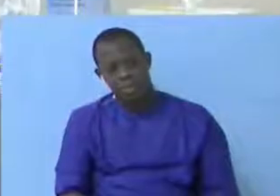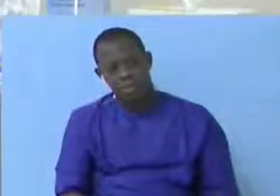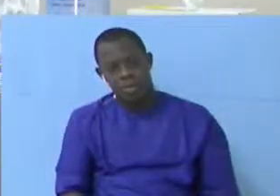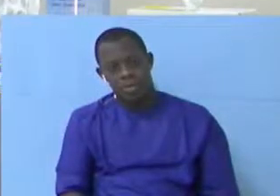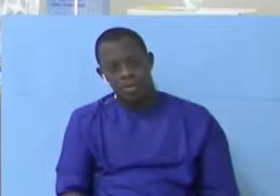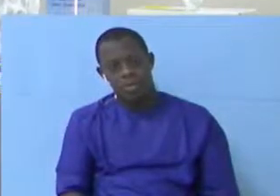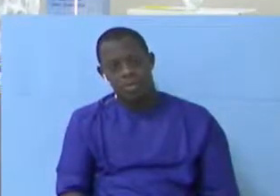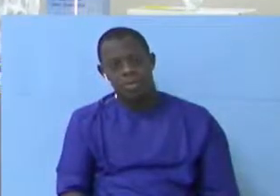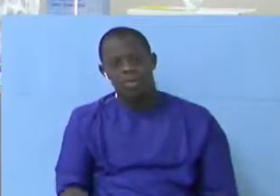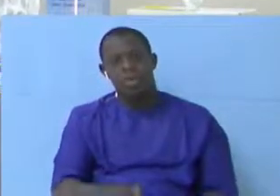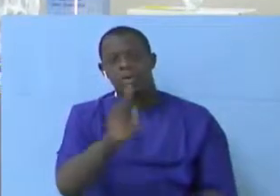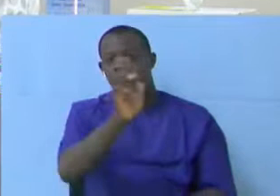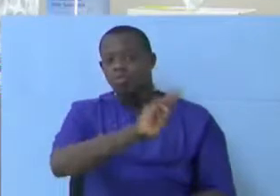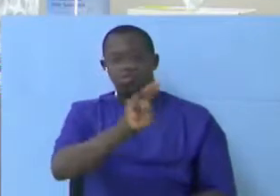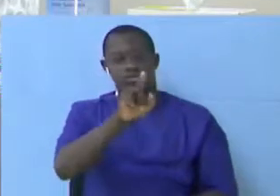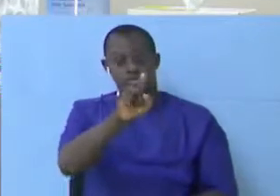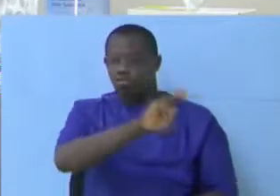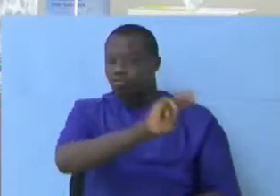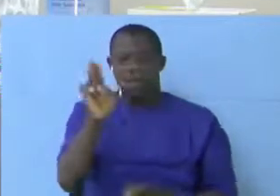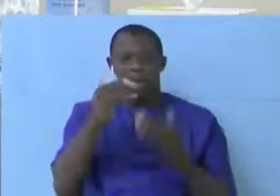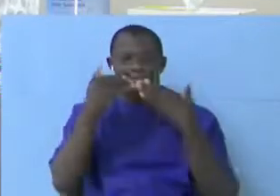You haven't told us what you heard.